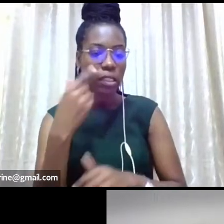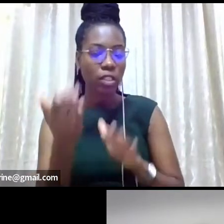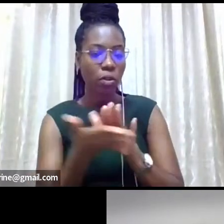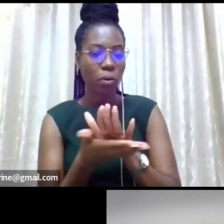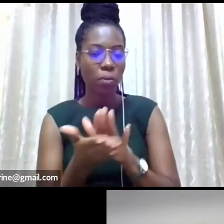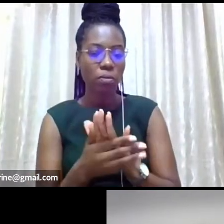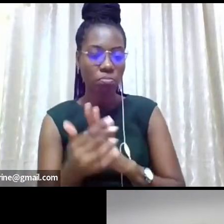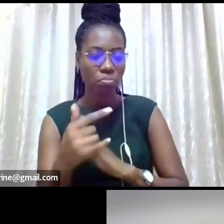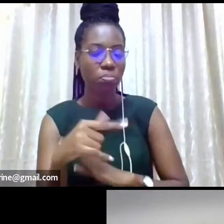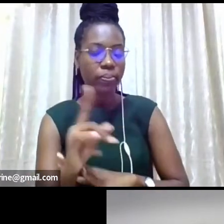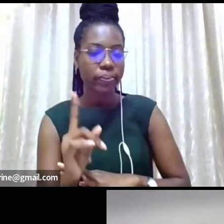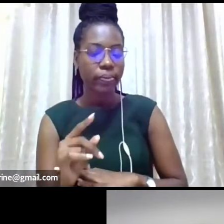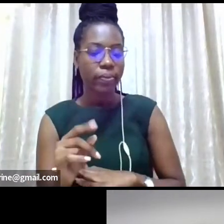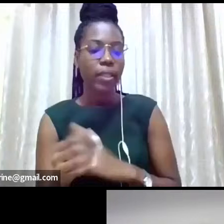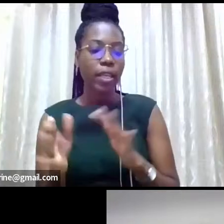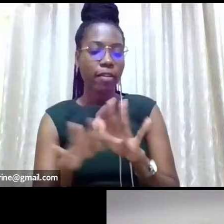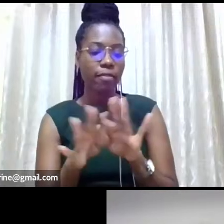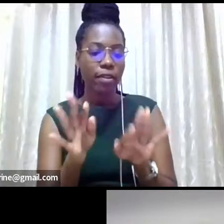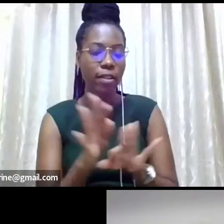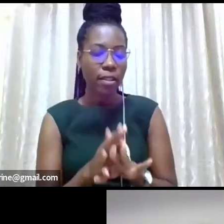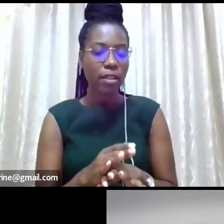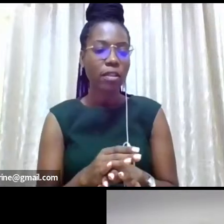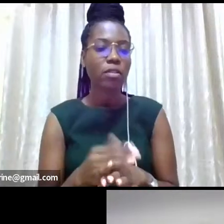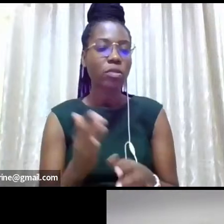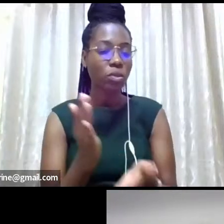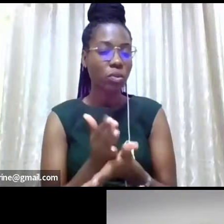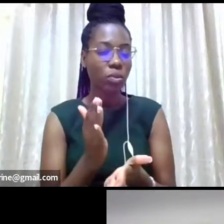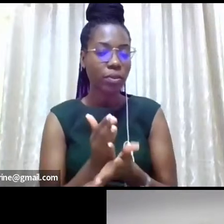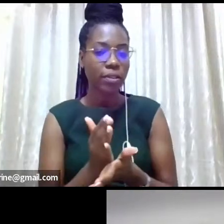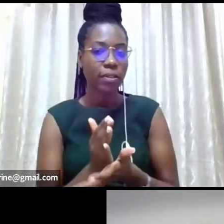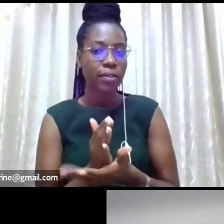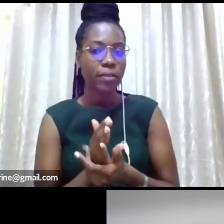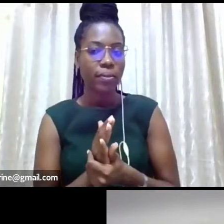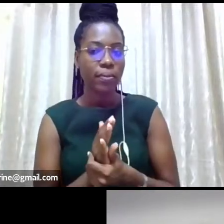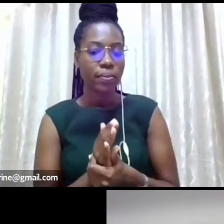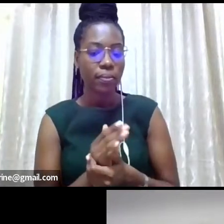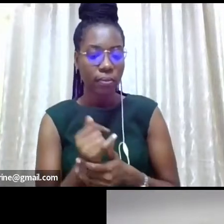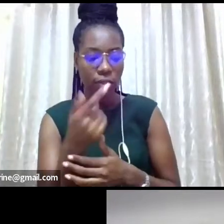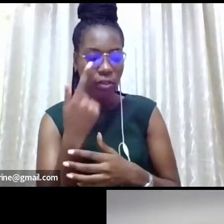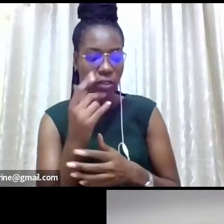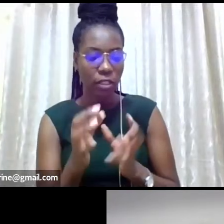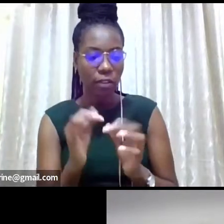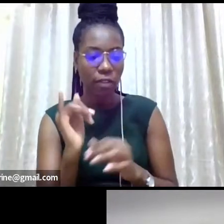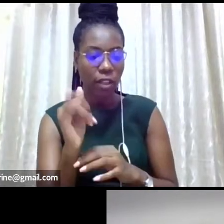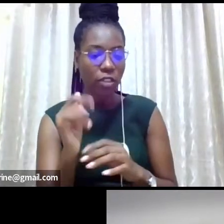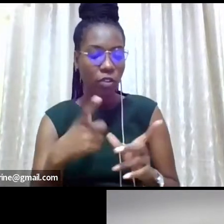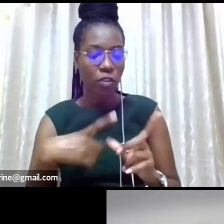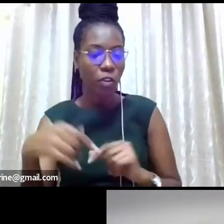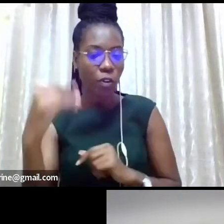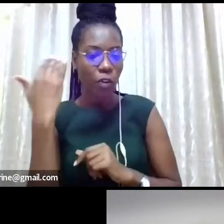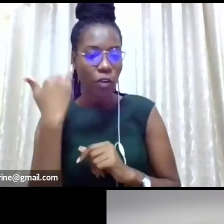and the claims are legit. Because if that matter proceeds to court and they